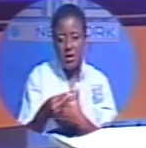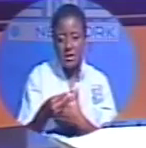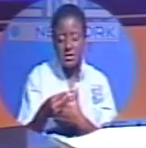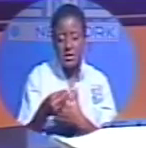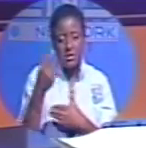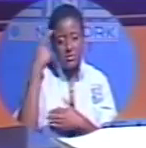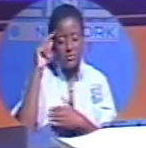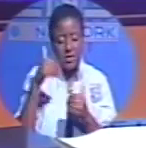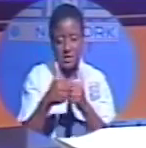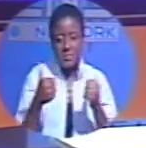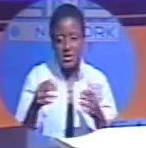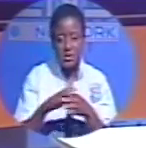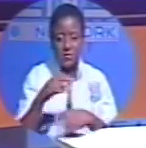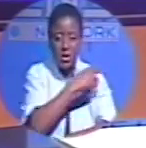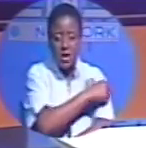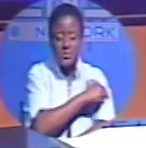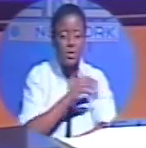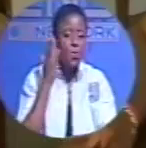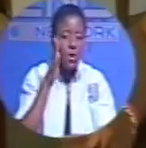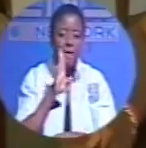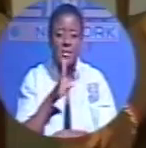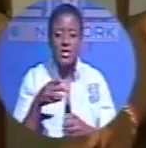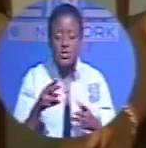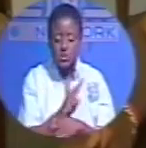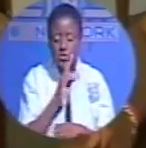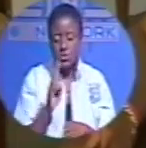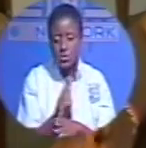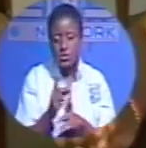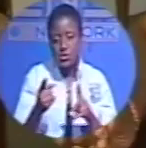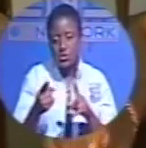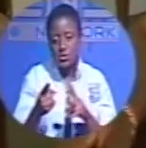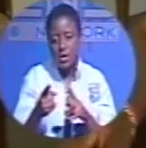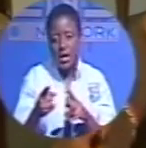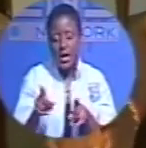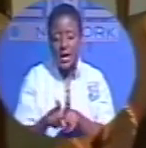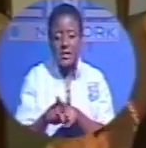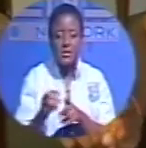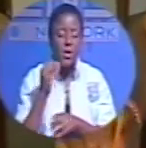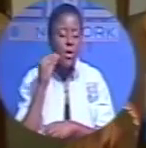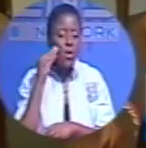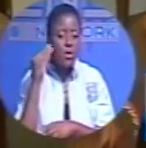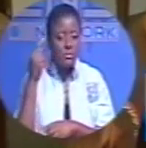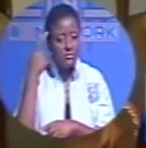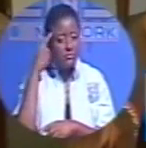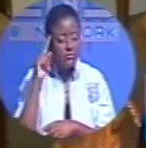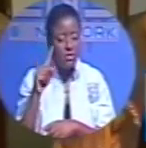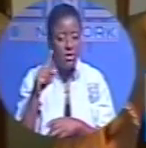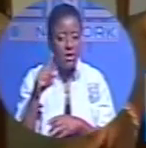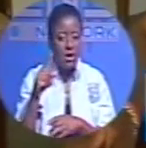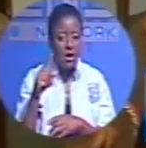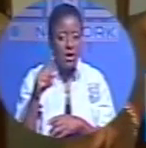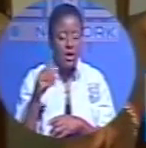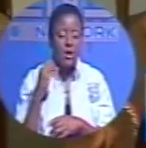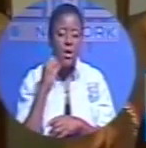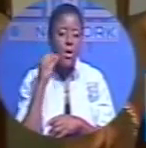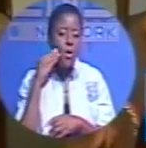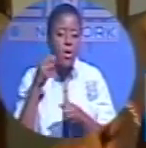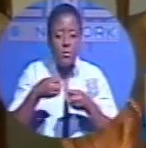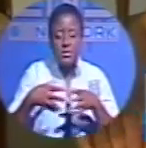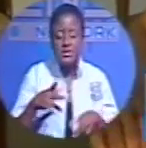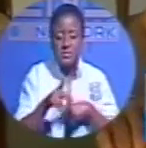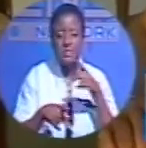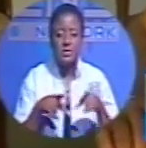homeless. This is a senior personnel who has worked under both governments. She went there in